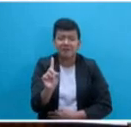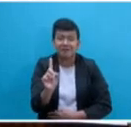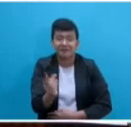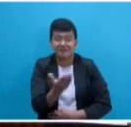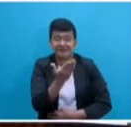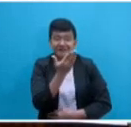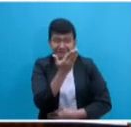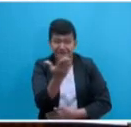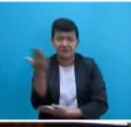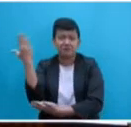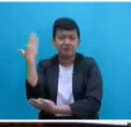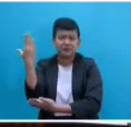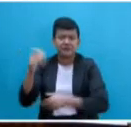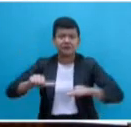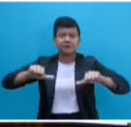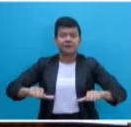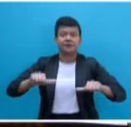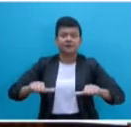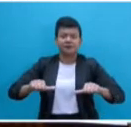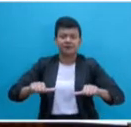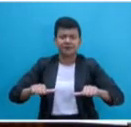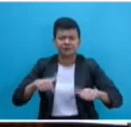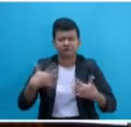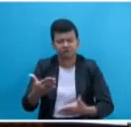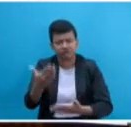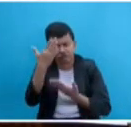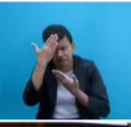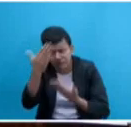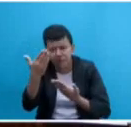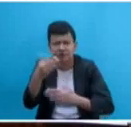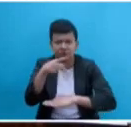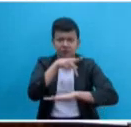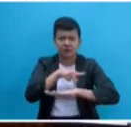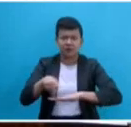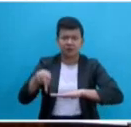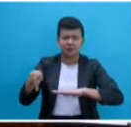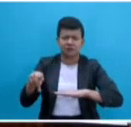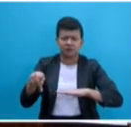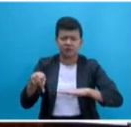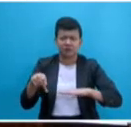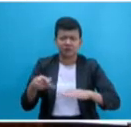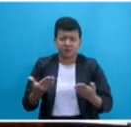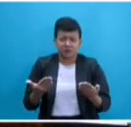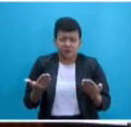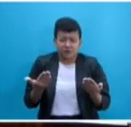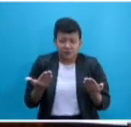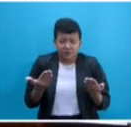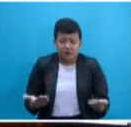honourable with a lot of misgivings, is the most ungracious I have heard in the Parliament of